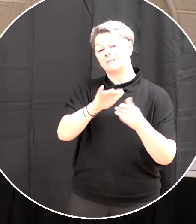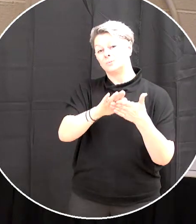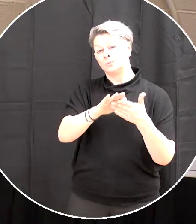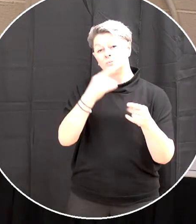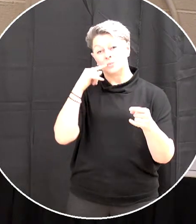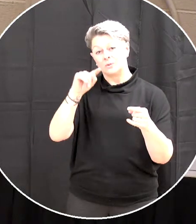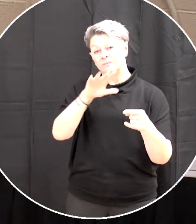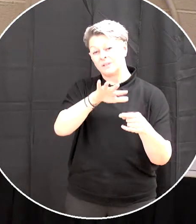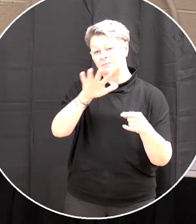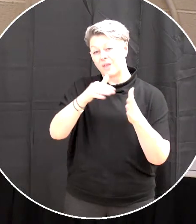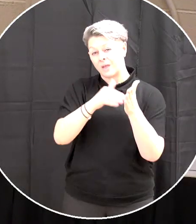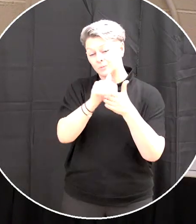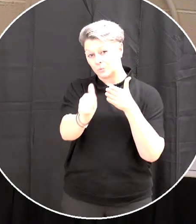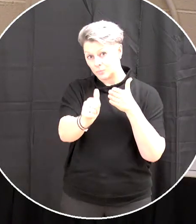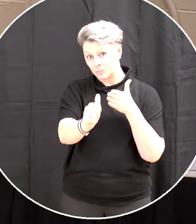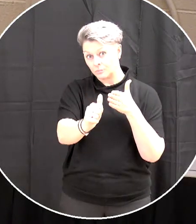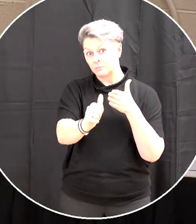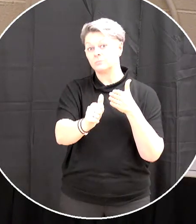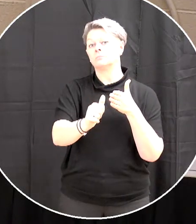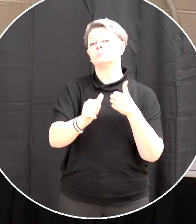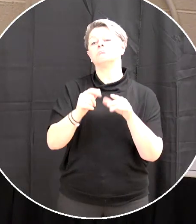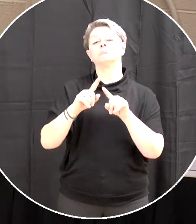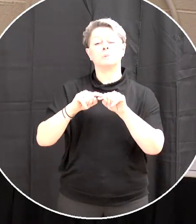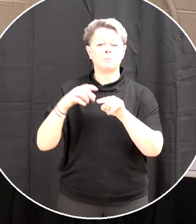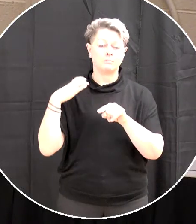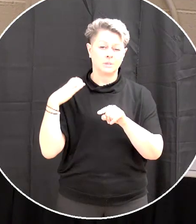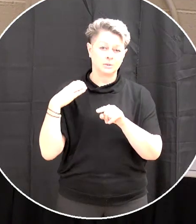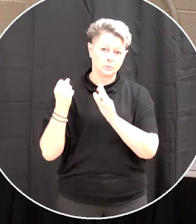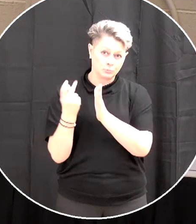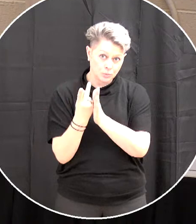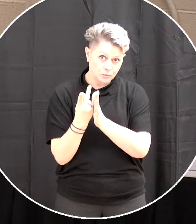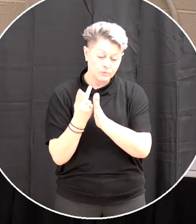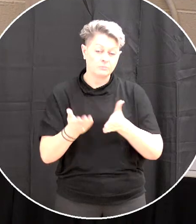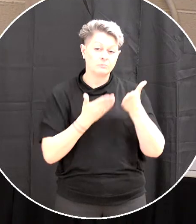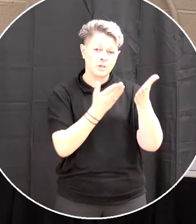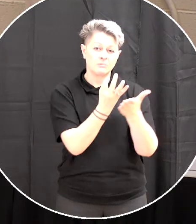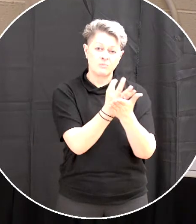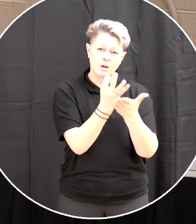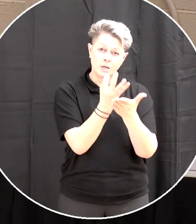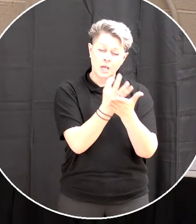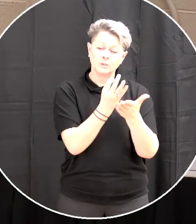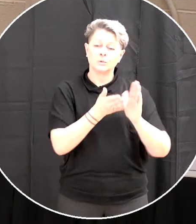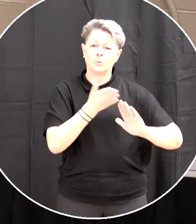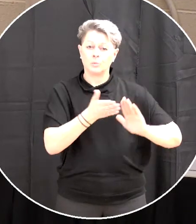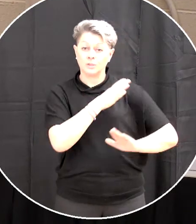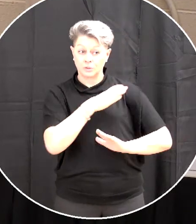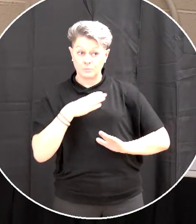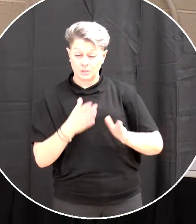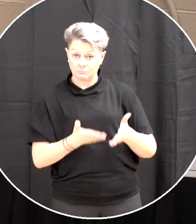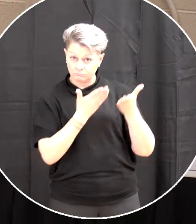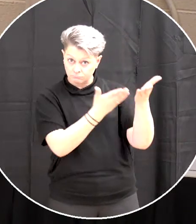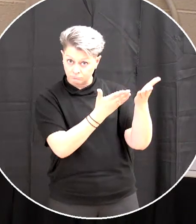for $55,000, subject to ministerial approval, as recommended by the Finance and Operations Committee. So moved.